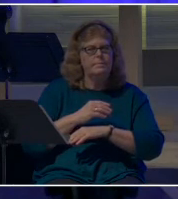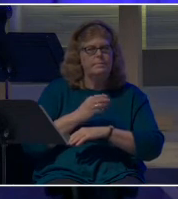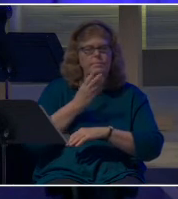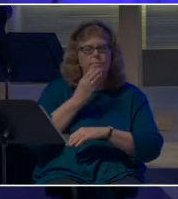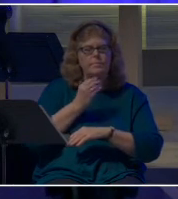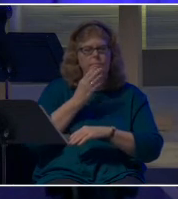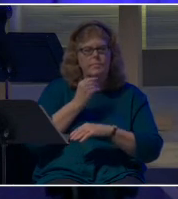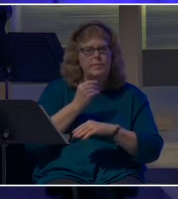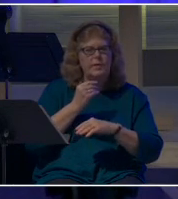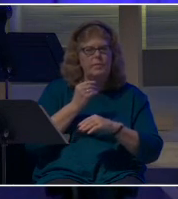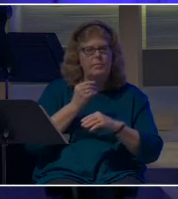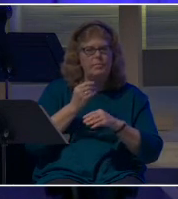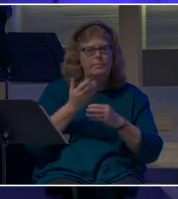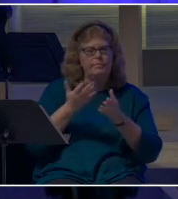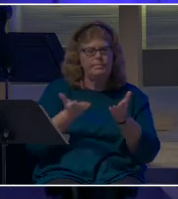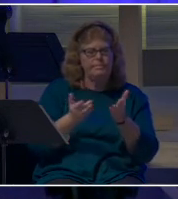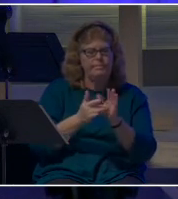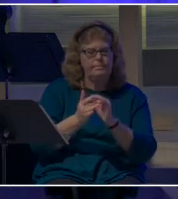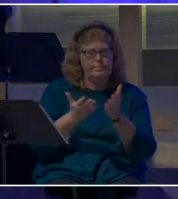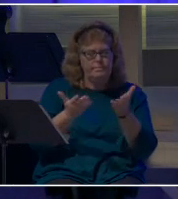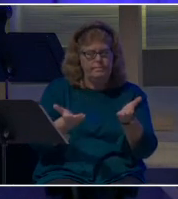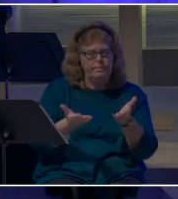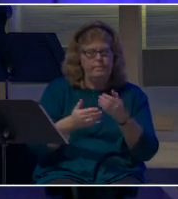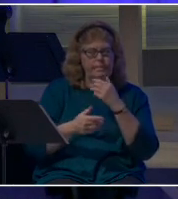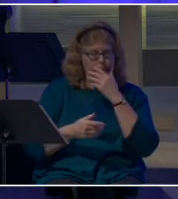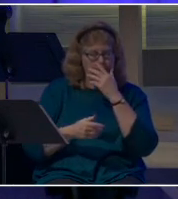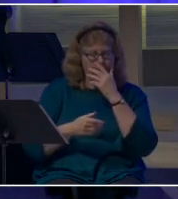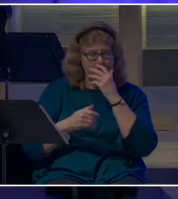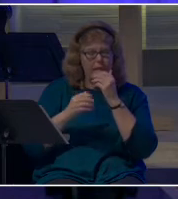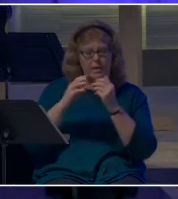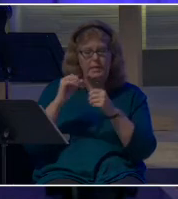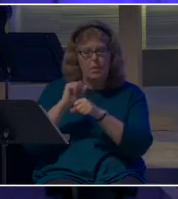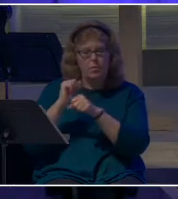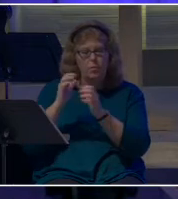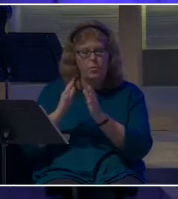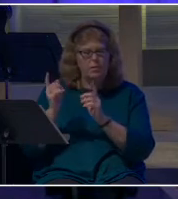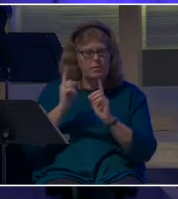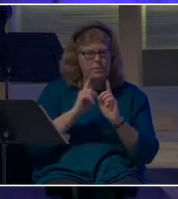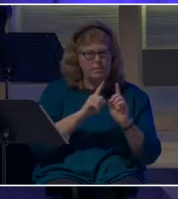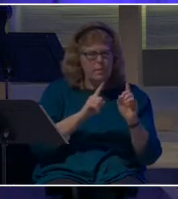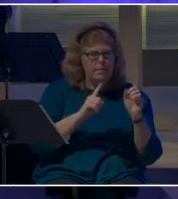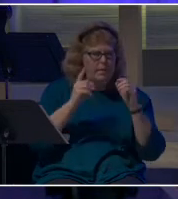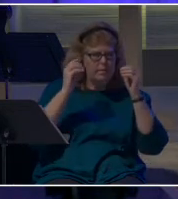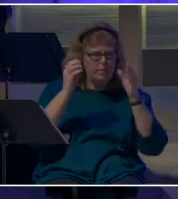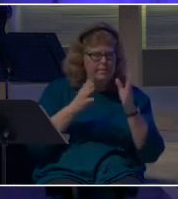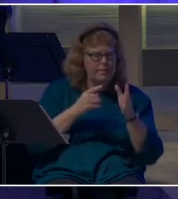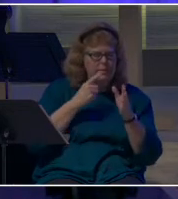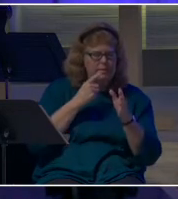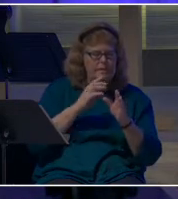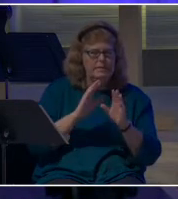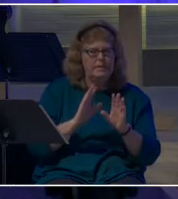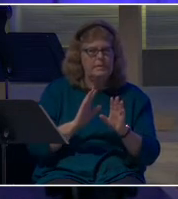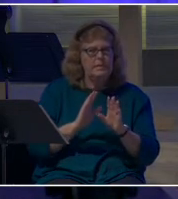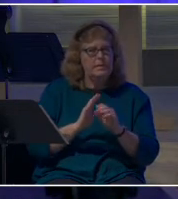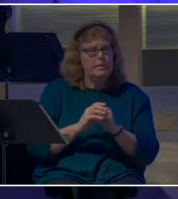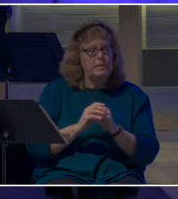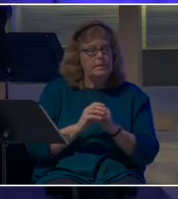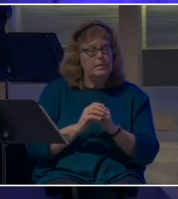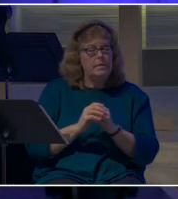Hebrew, right there. And his co-workers would come in, these other professors, and they go,